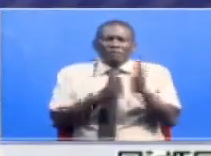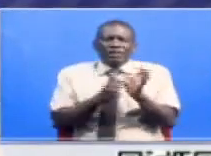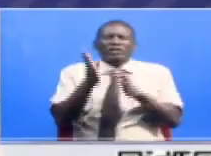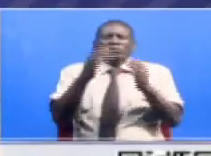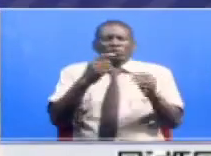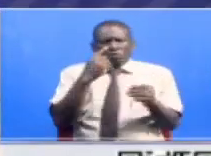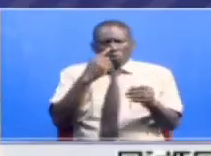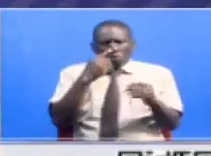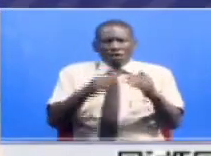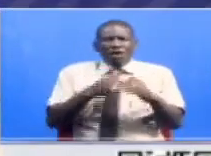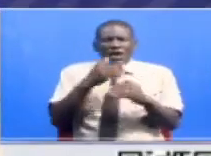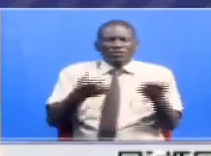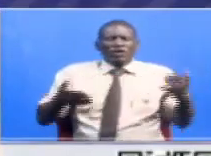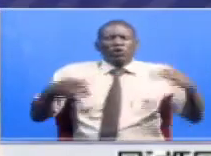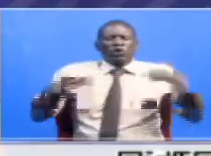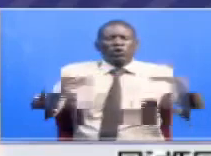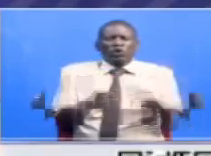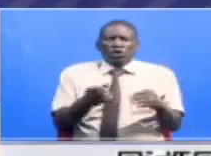camps that housed